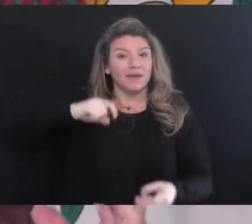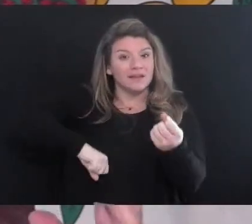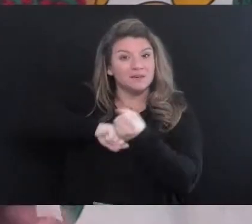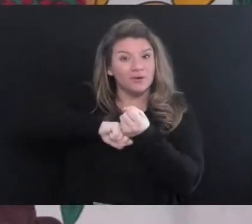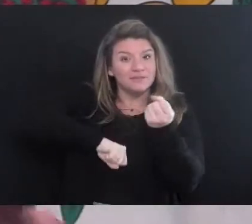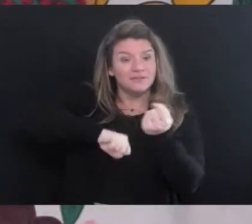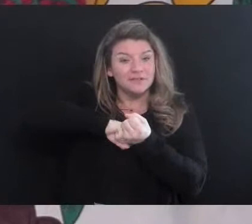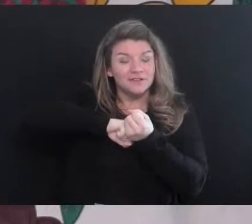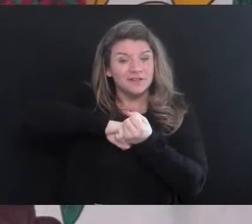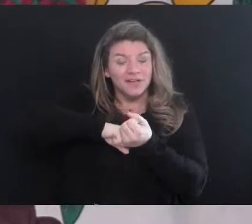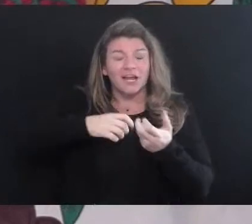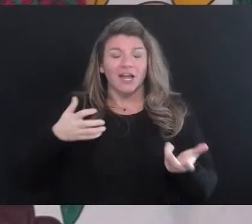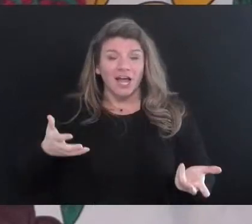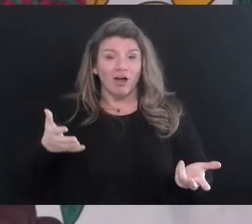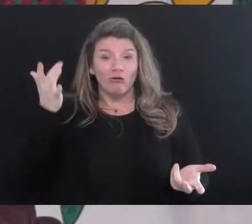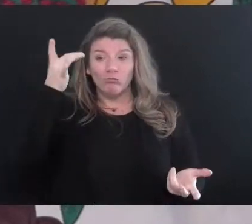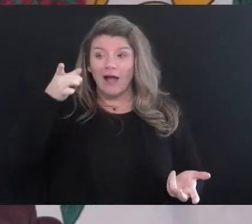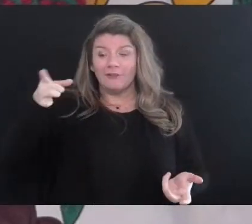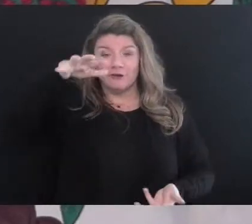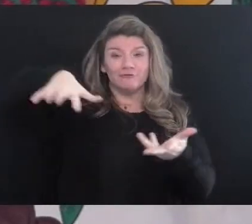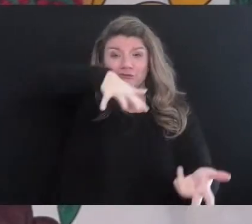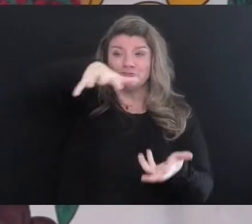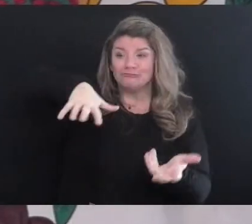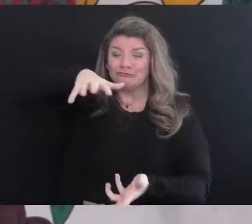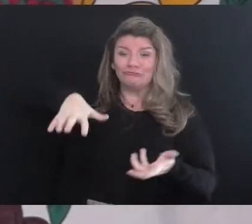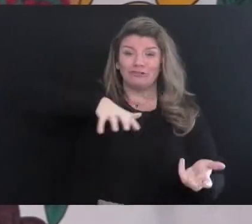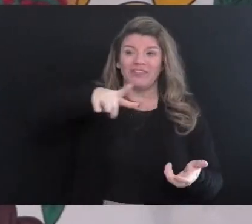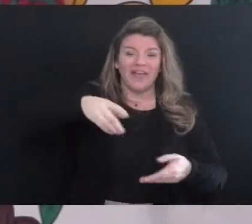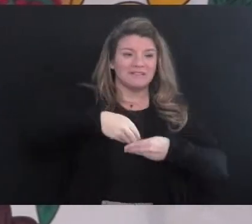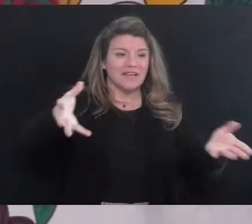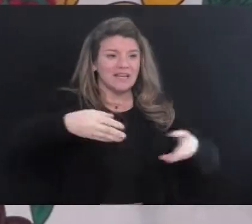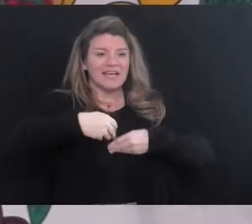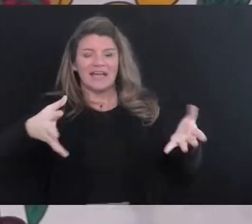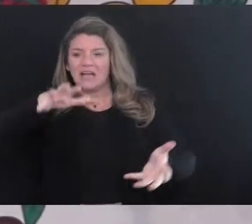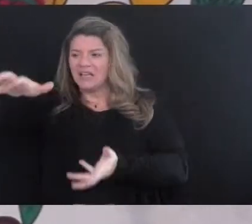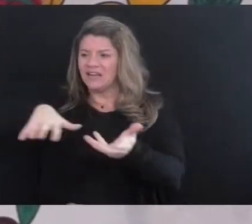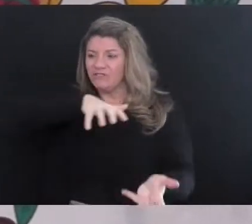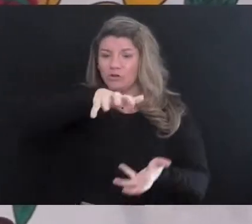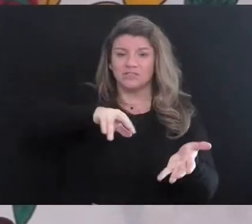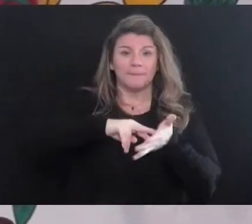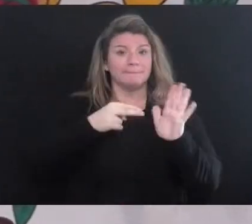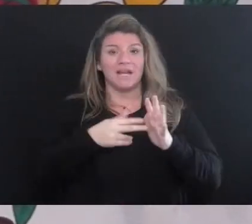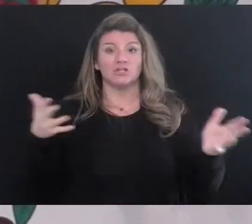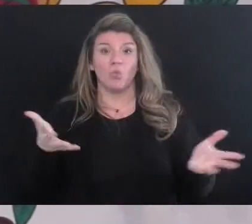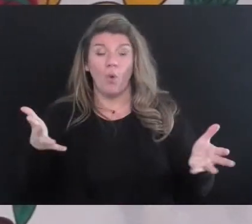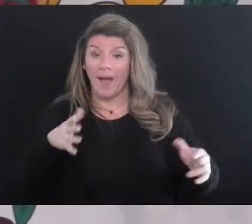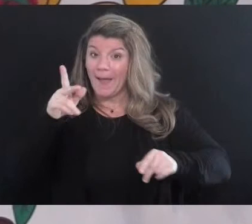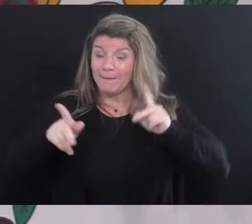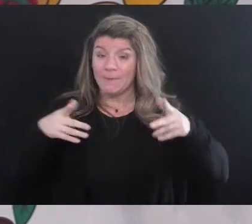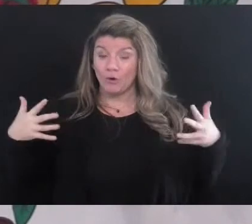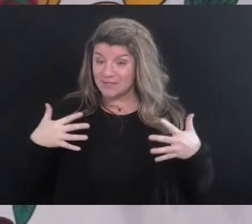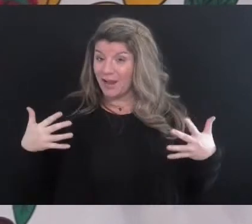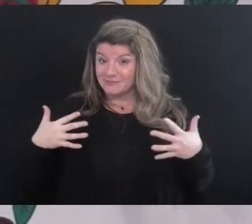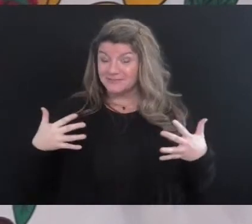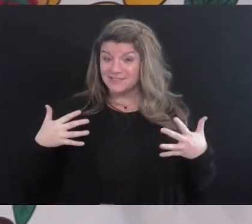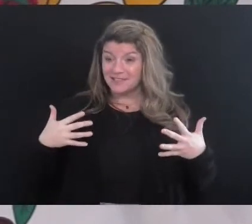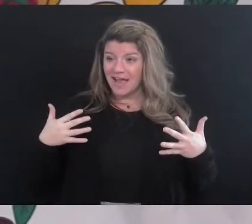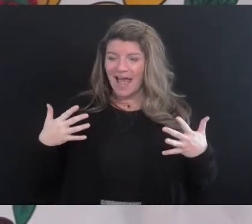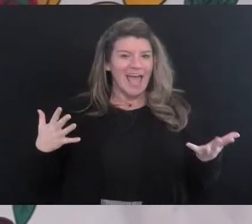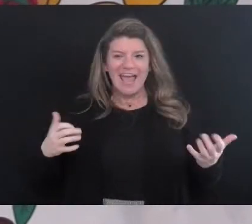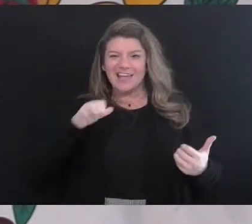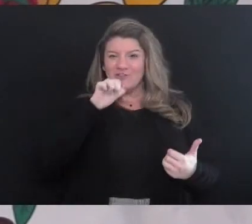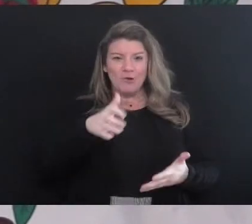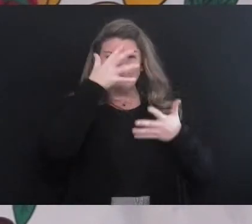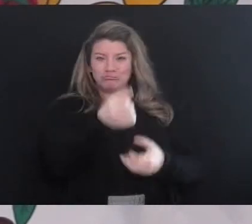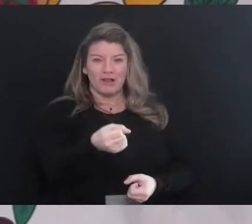that confusion of advice, we got people scared. When people don't